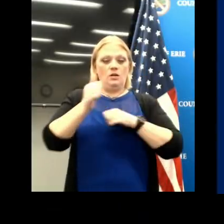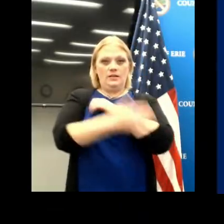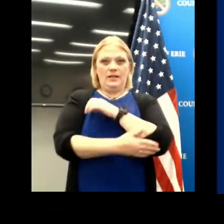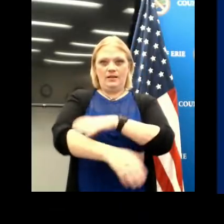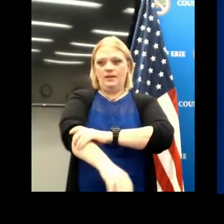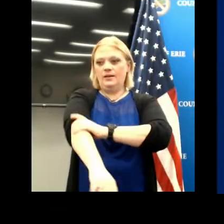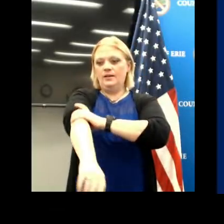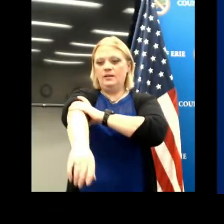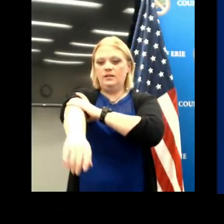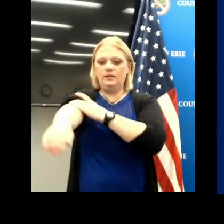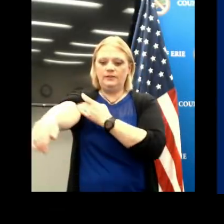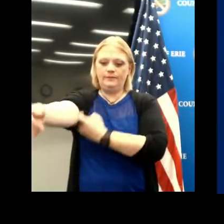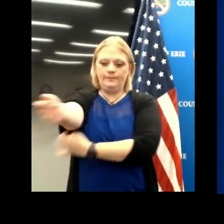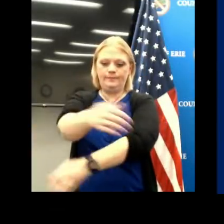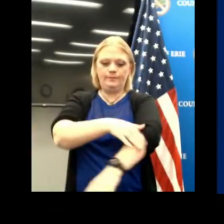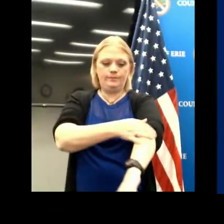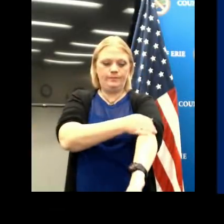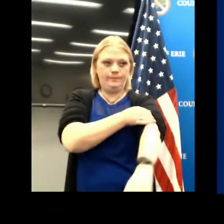executive.